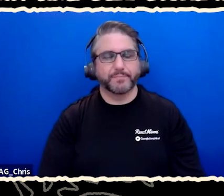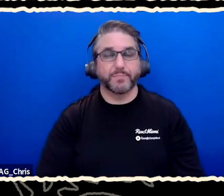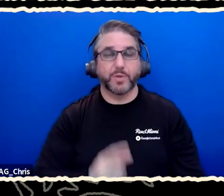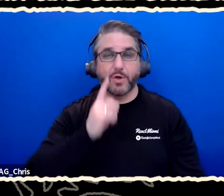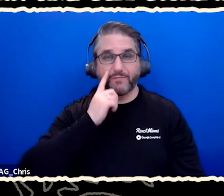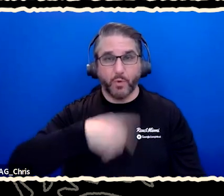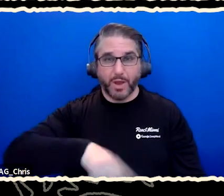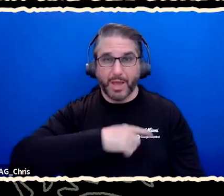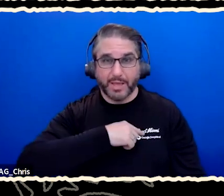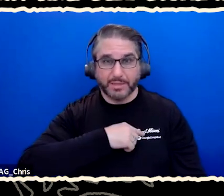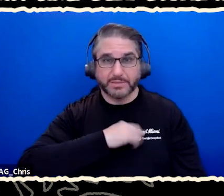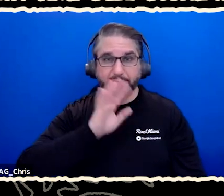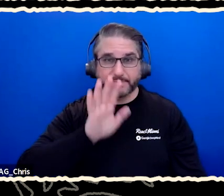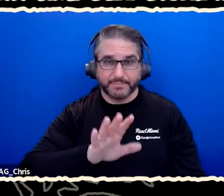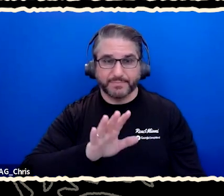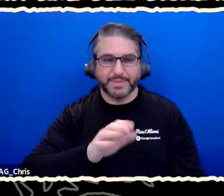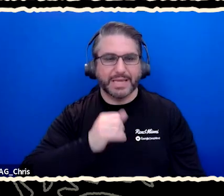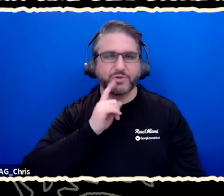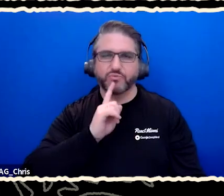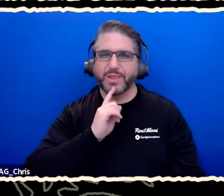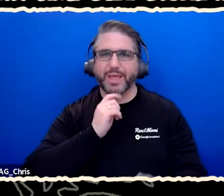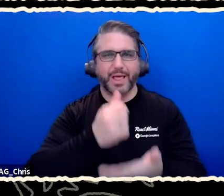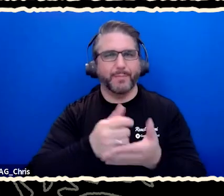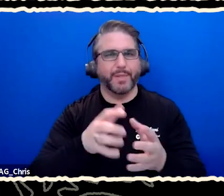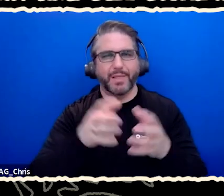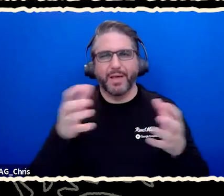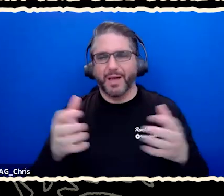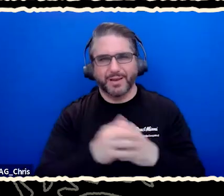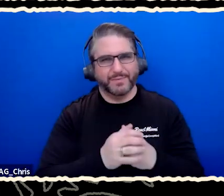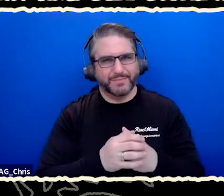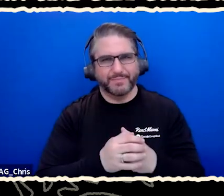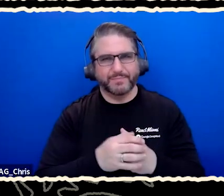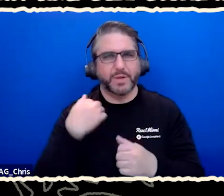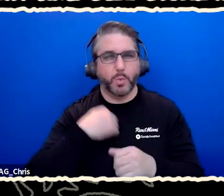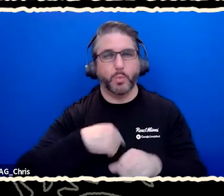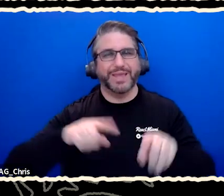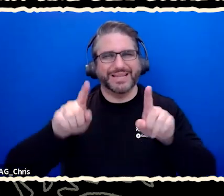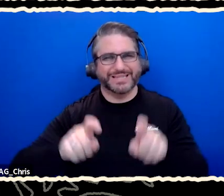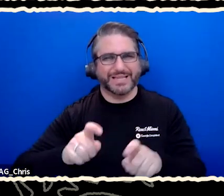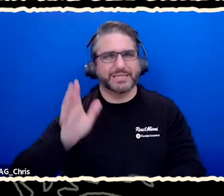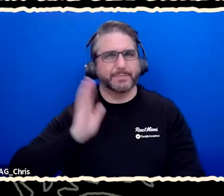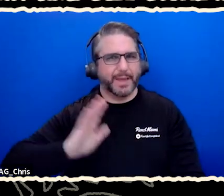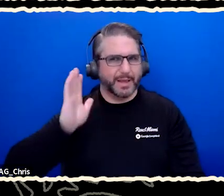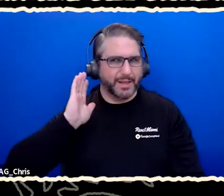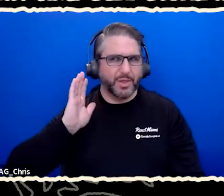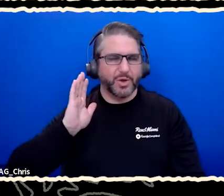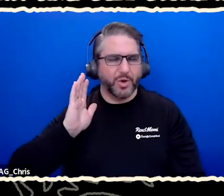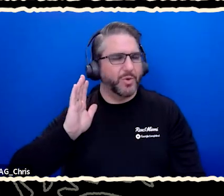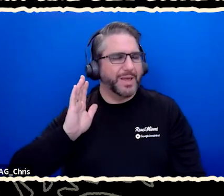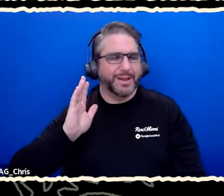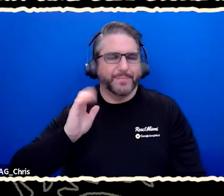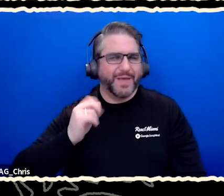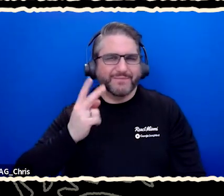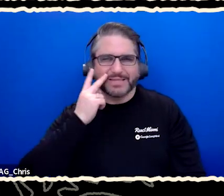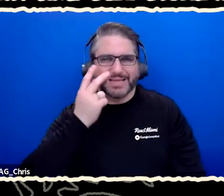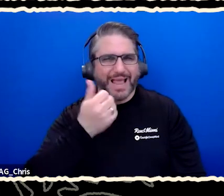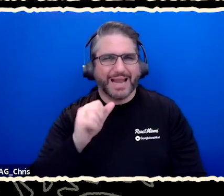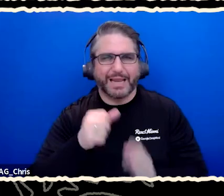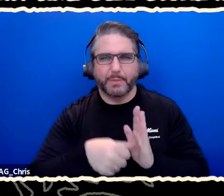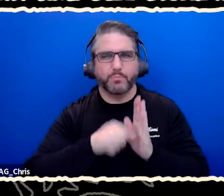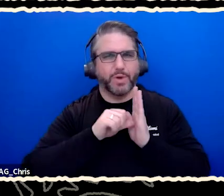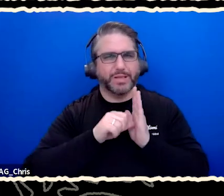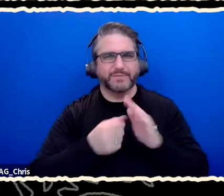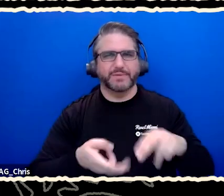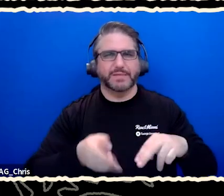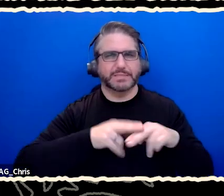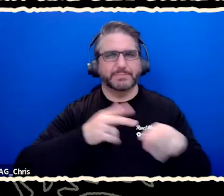us, it didn't really help a lot. We tested it some time ago, and we haven't seen impressive speed